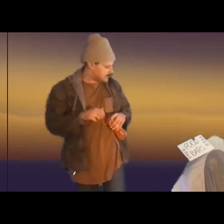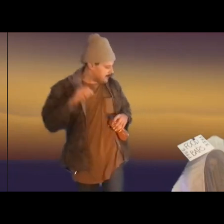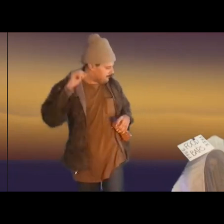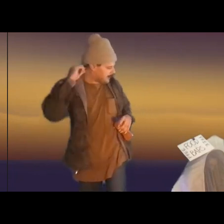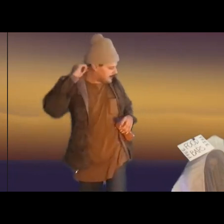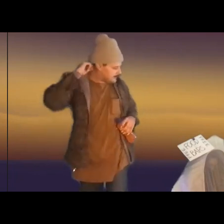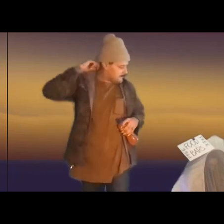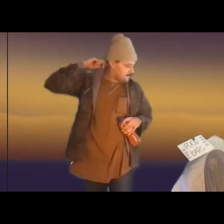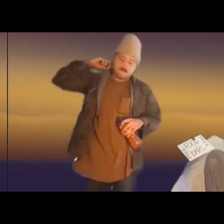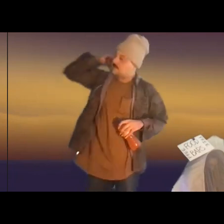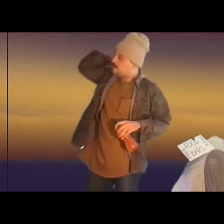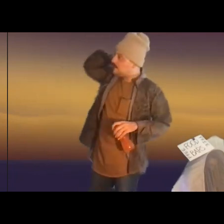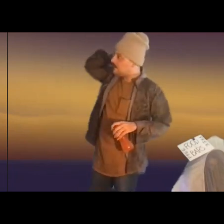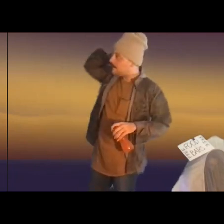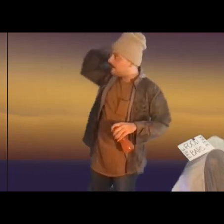Is that right?